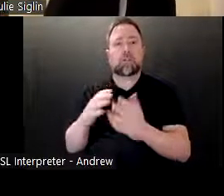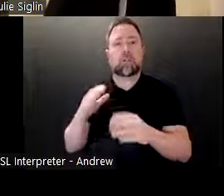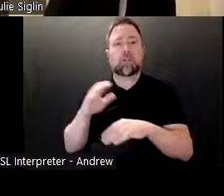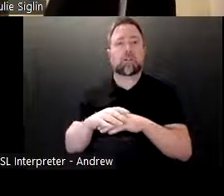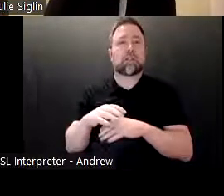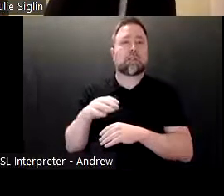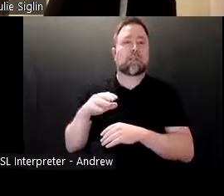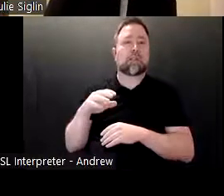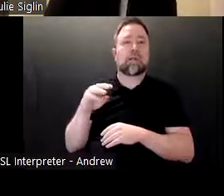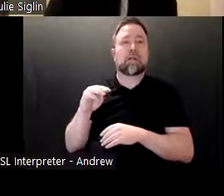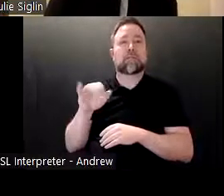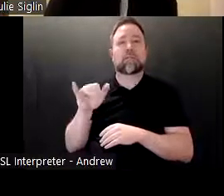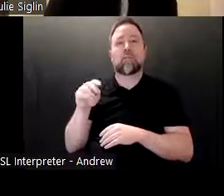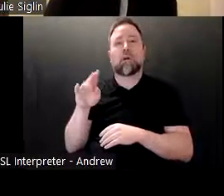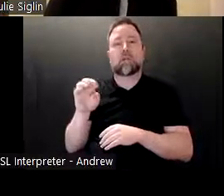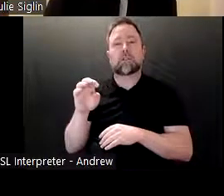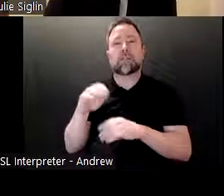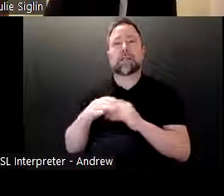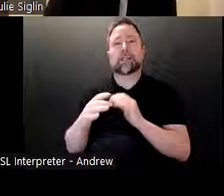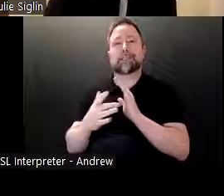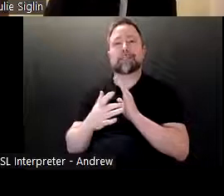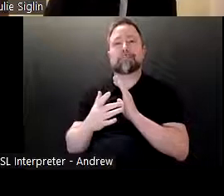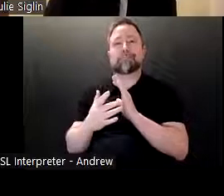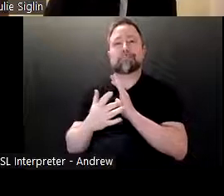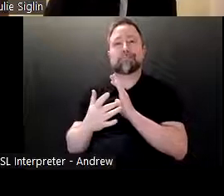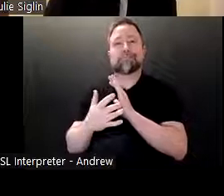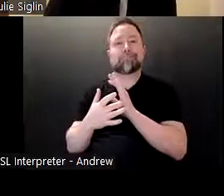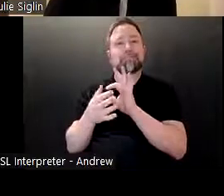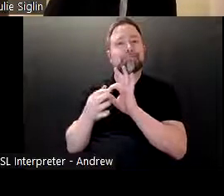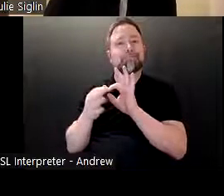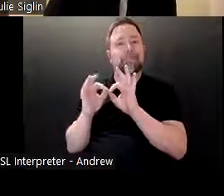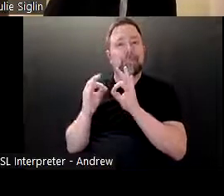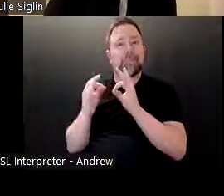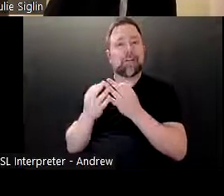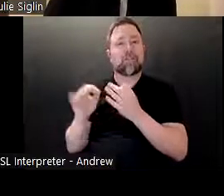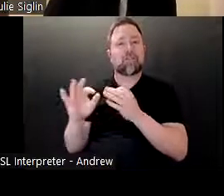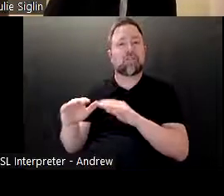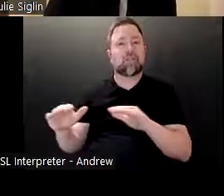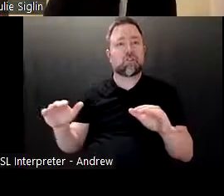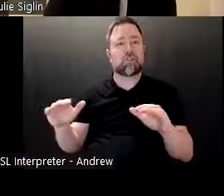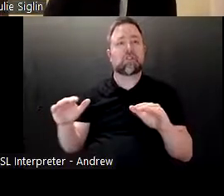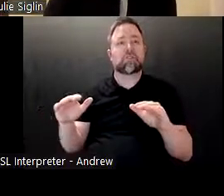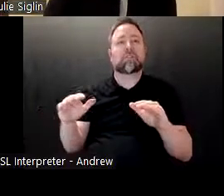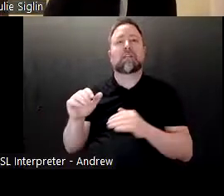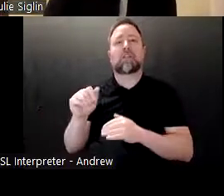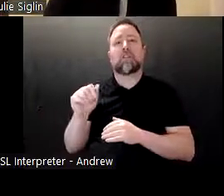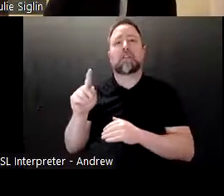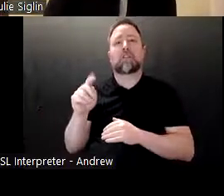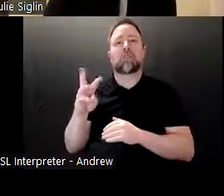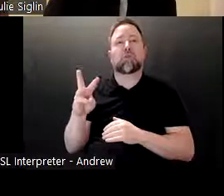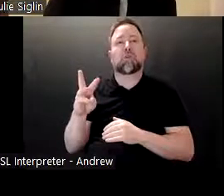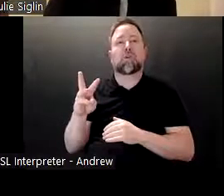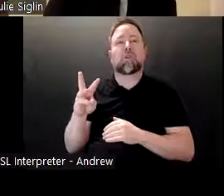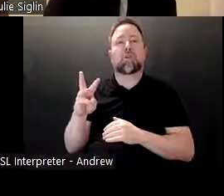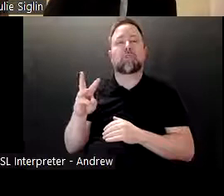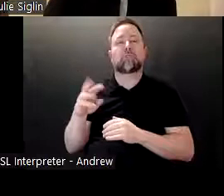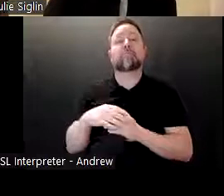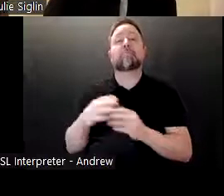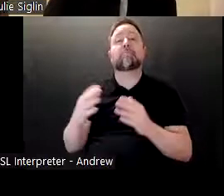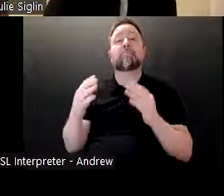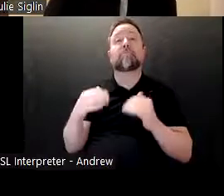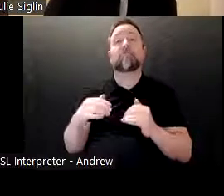Wyeth and his talented family of artist children, most famous Andrew Wyeth. Perhaps stop for a